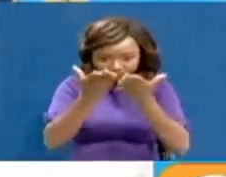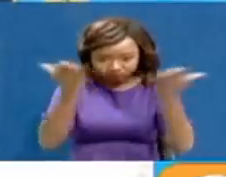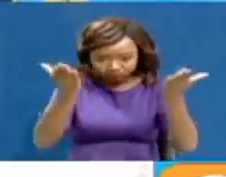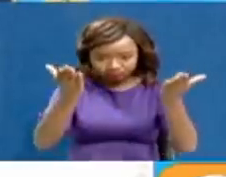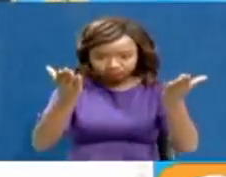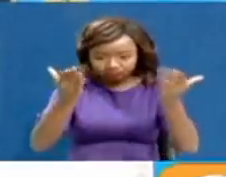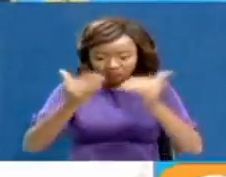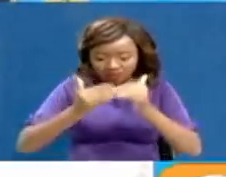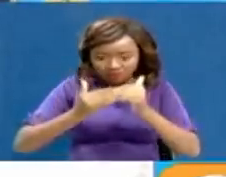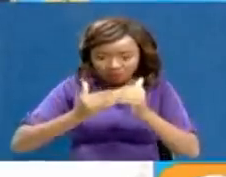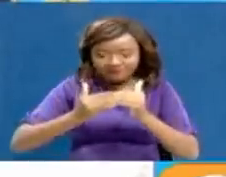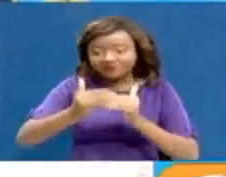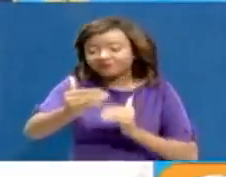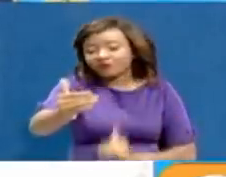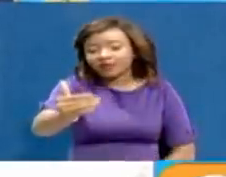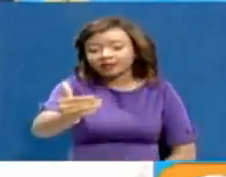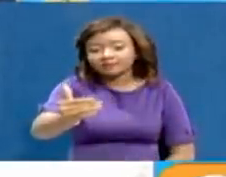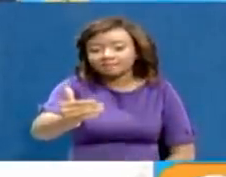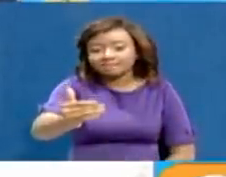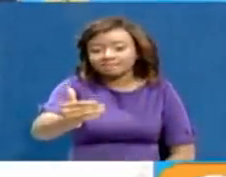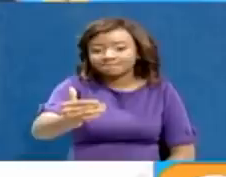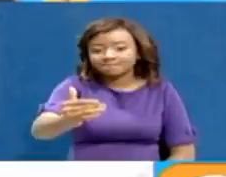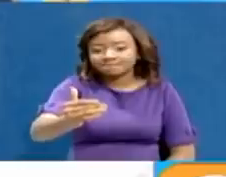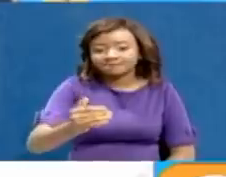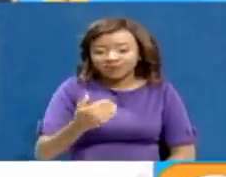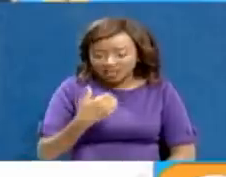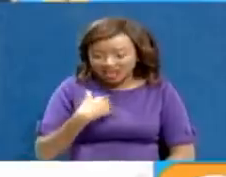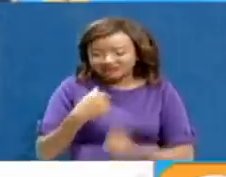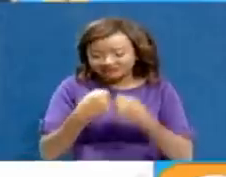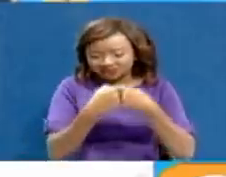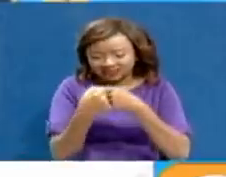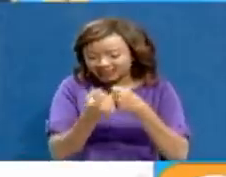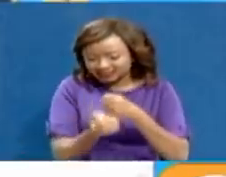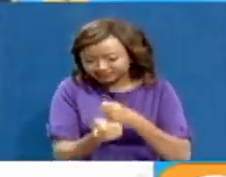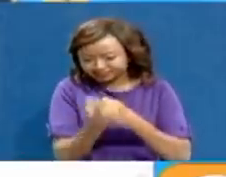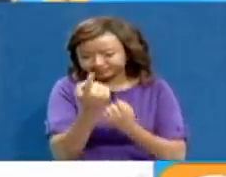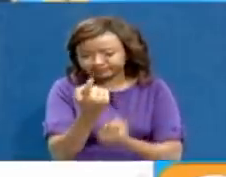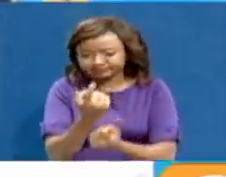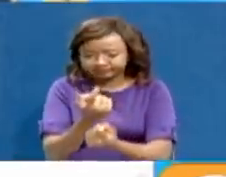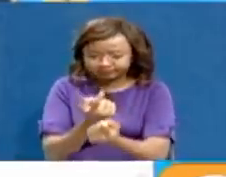that moving forward, there will be challenges.